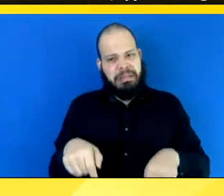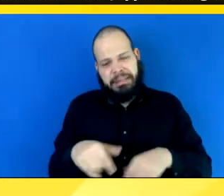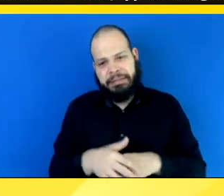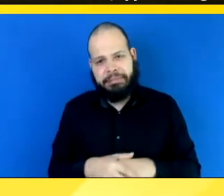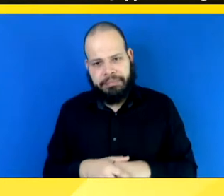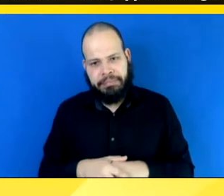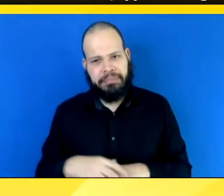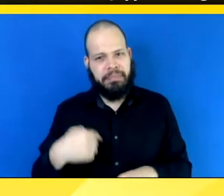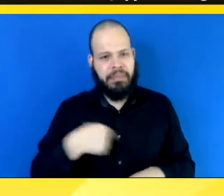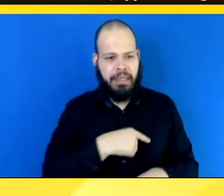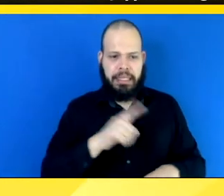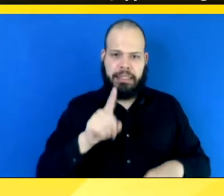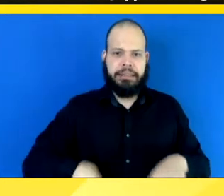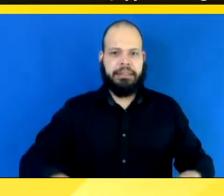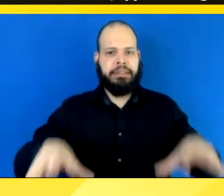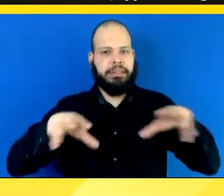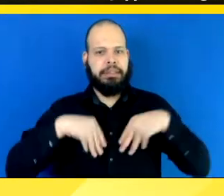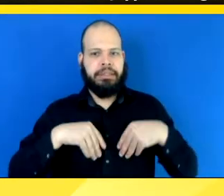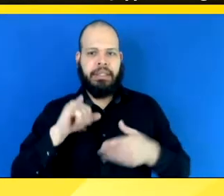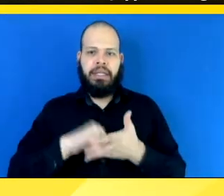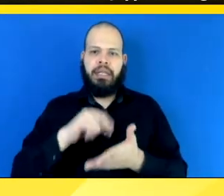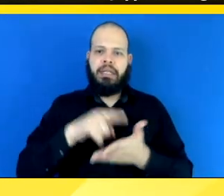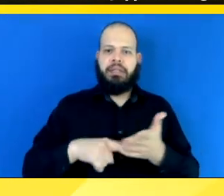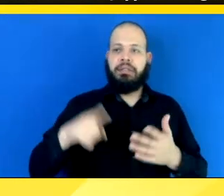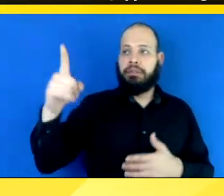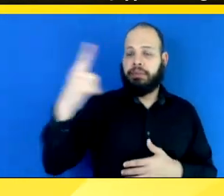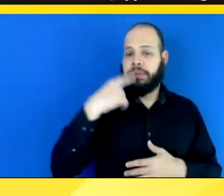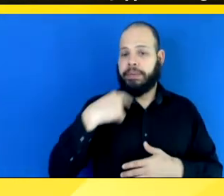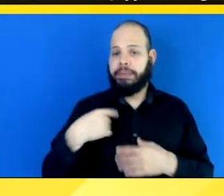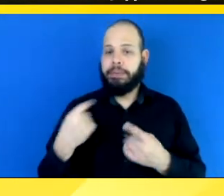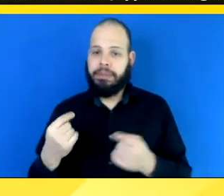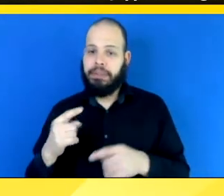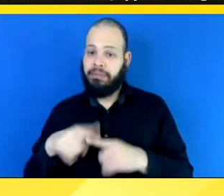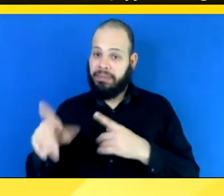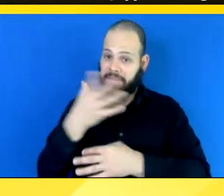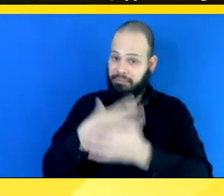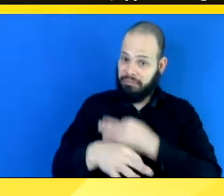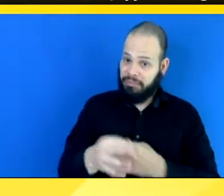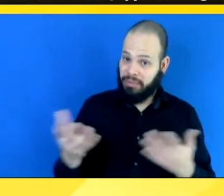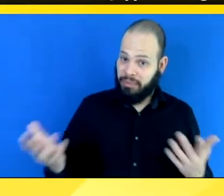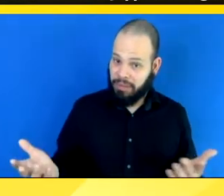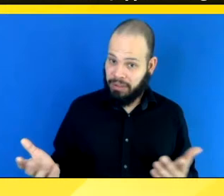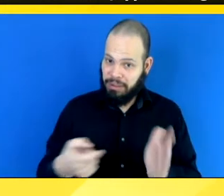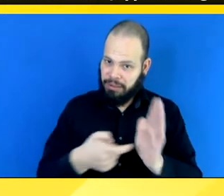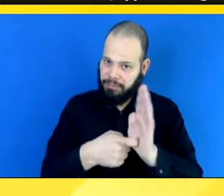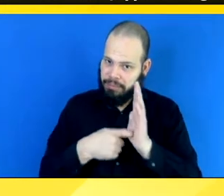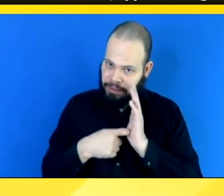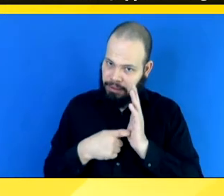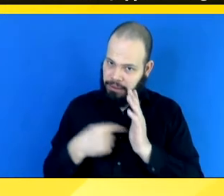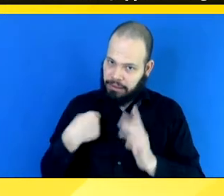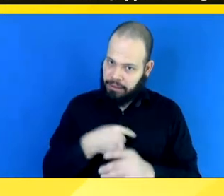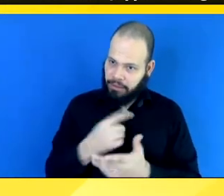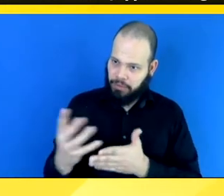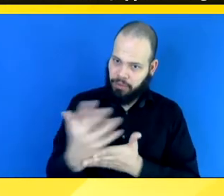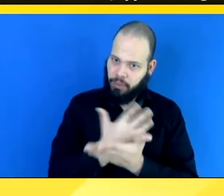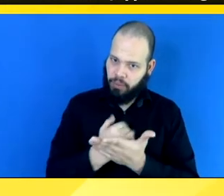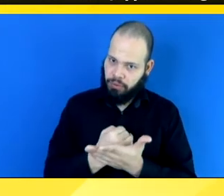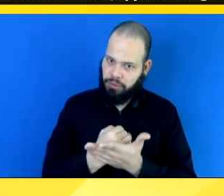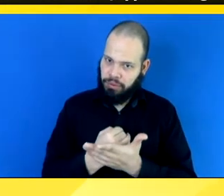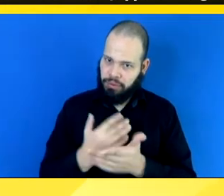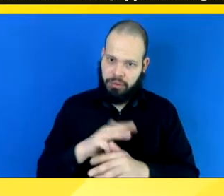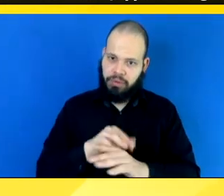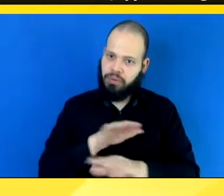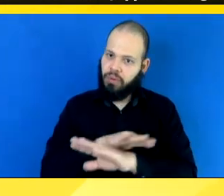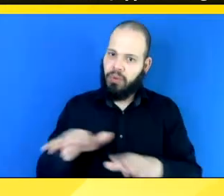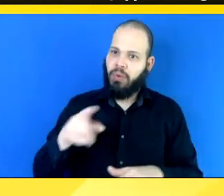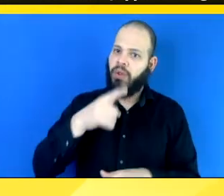but demand what we deserve. And we cannot sit by and let our fellow man be taken advantage of. There's so